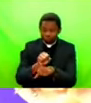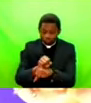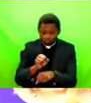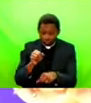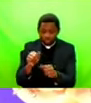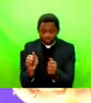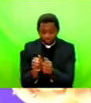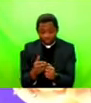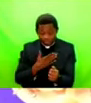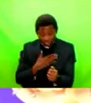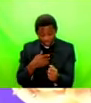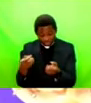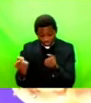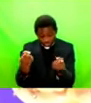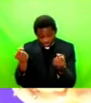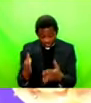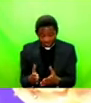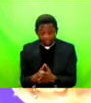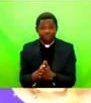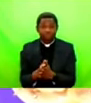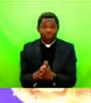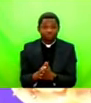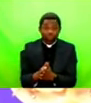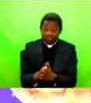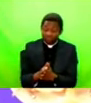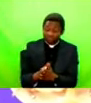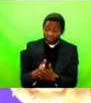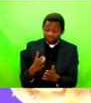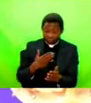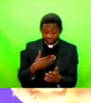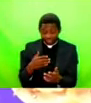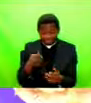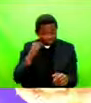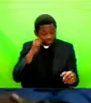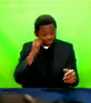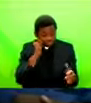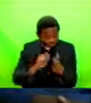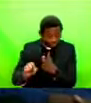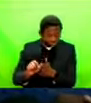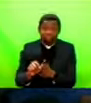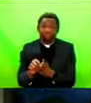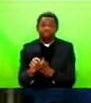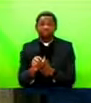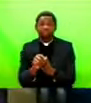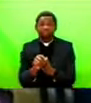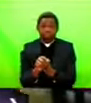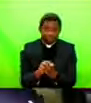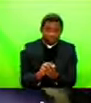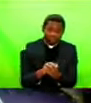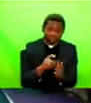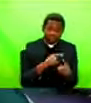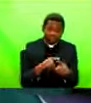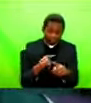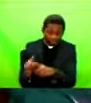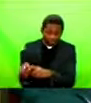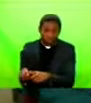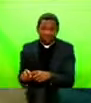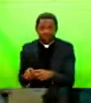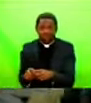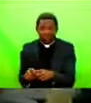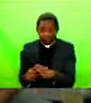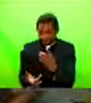driver, Mr. Cosmos Kwao, my secretary, Mrs. Teresa Obajin, the